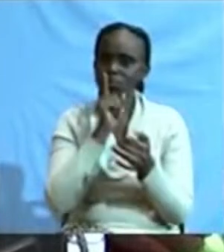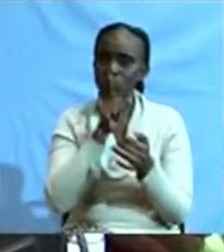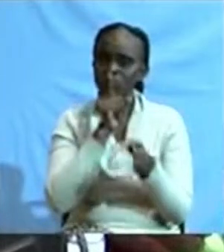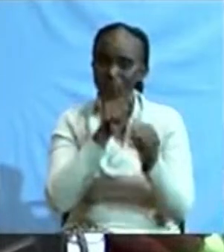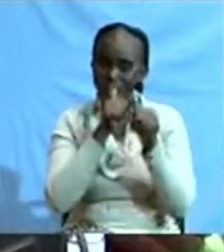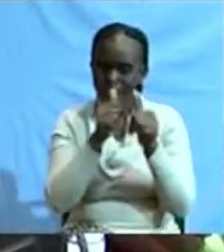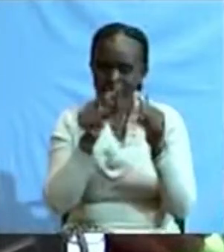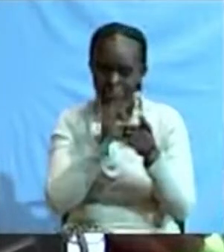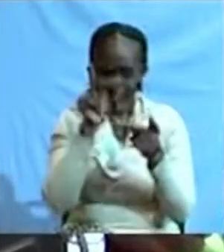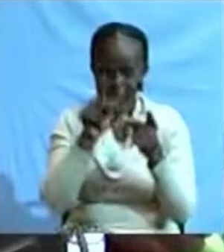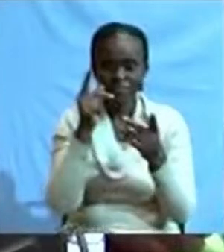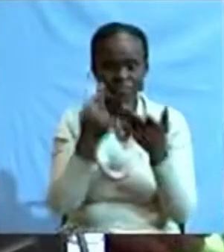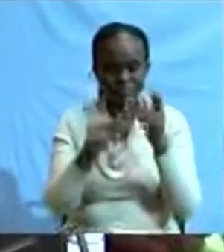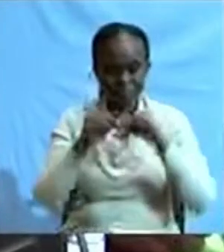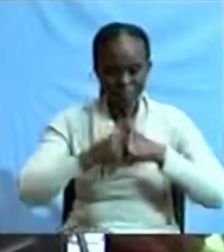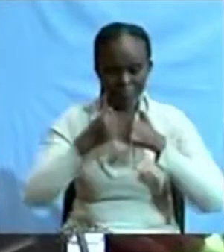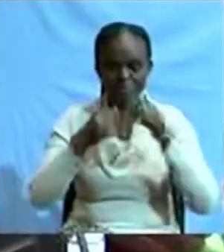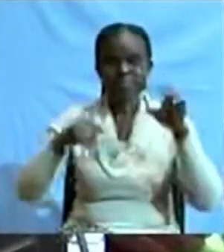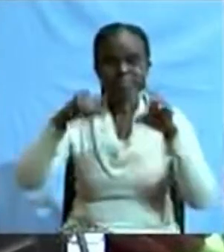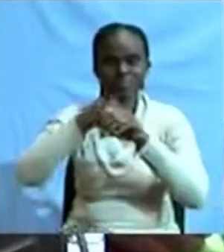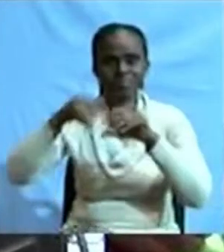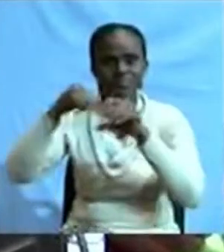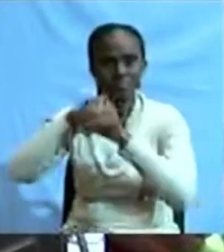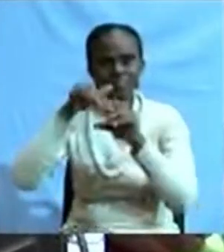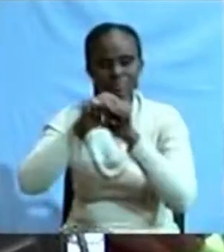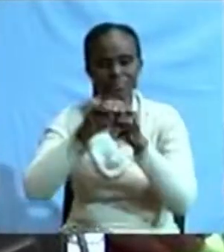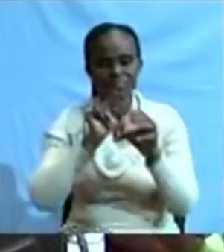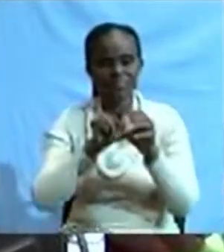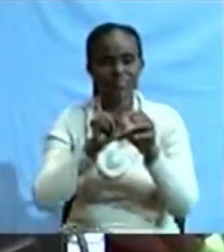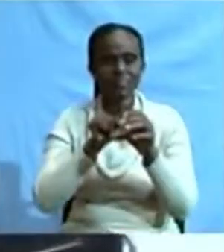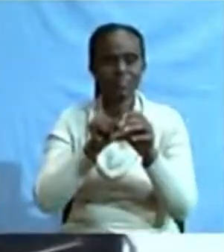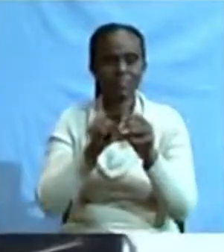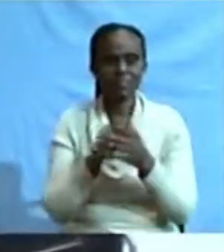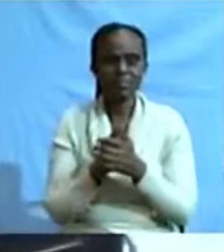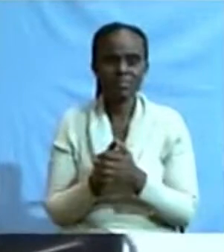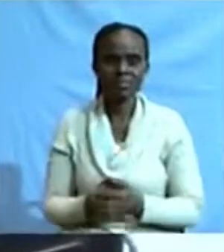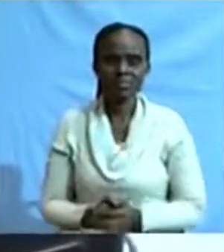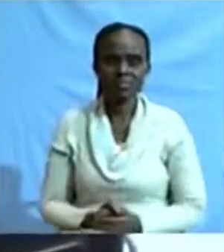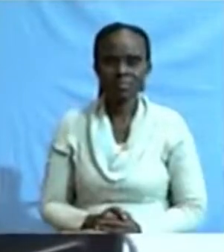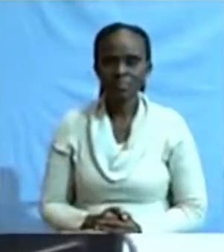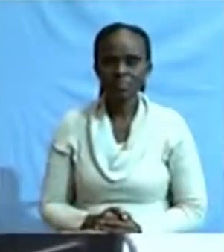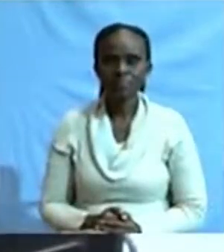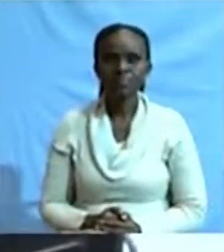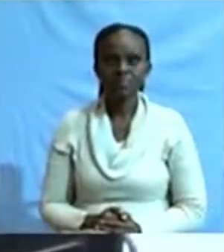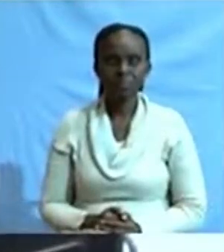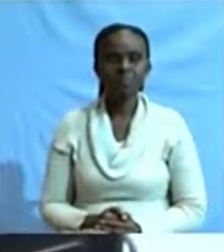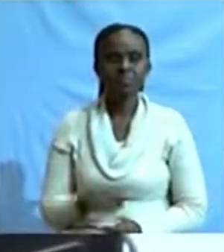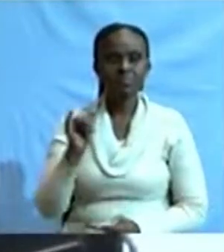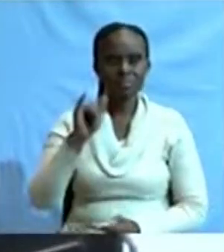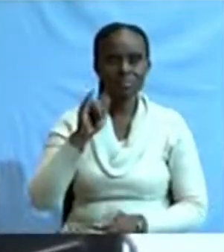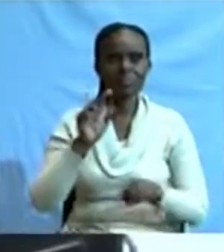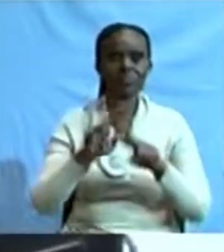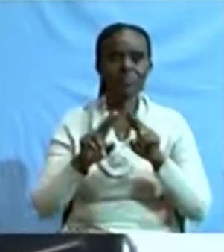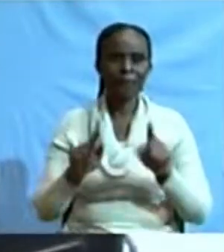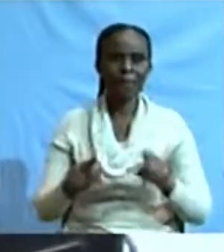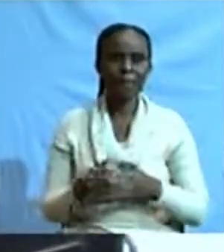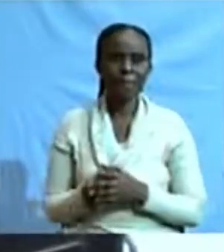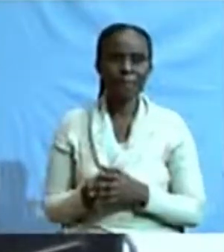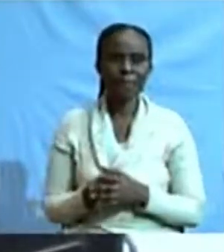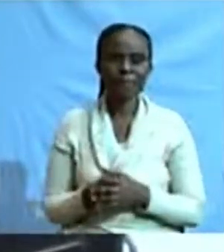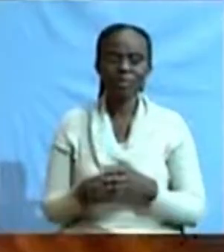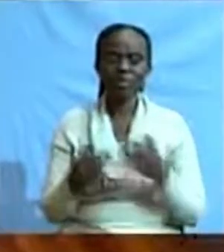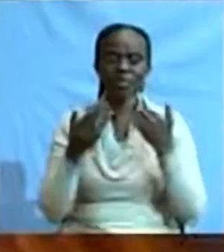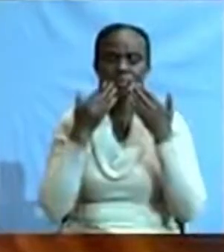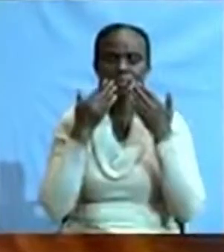terms of what we are including in the So you agree you are not being realistic? Yes, Thank Chair. you. Yes, Honorable. Thank you,